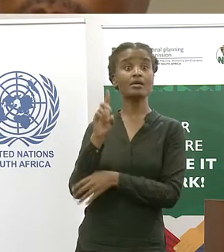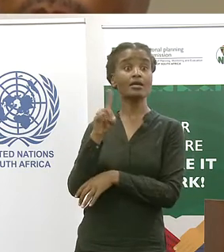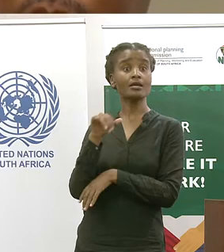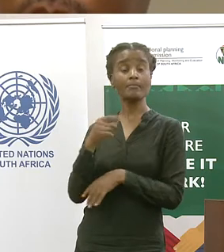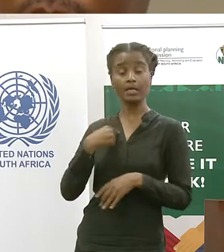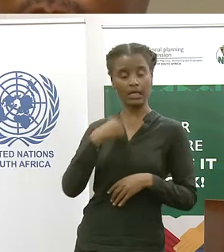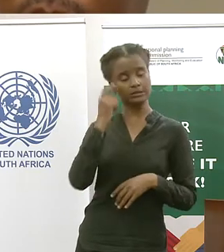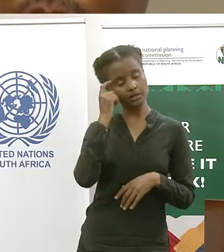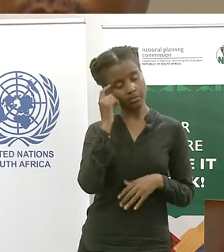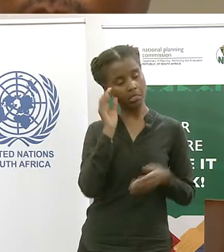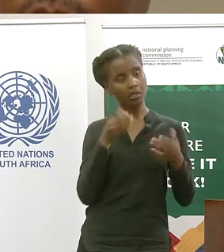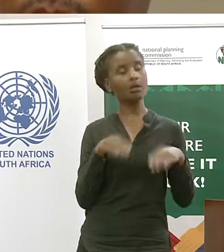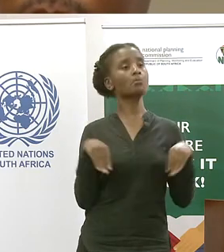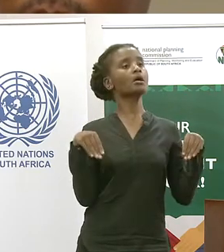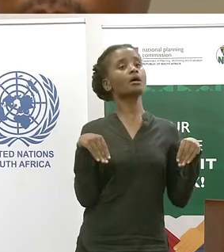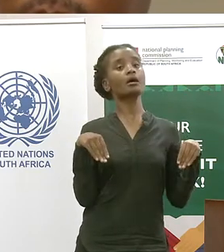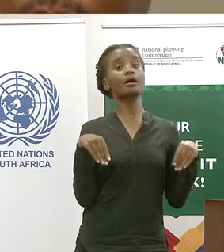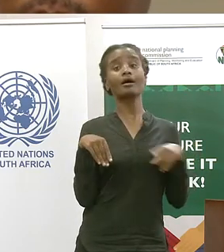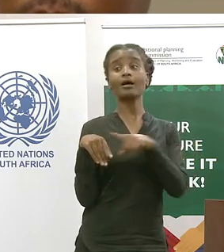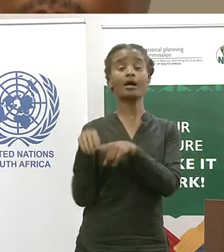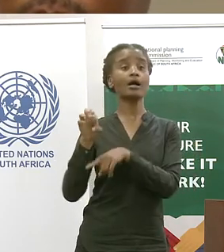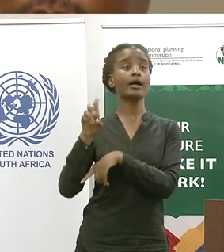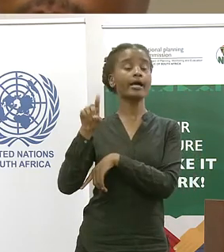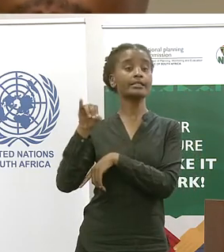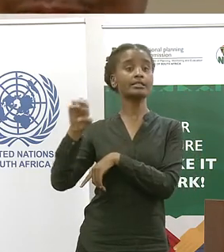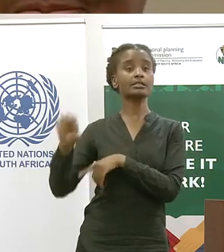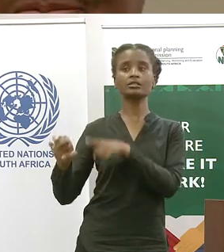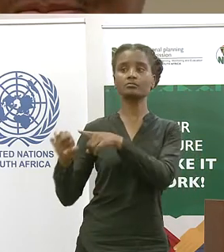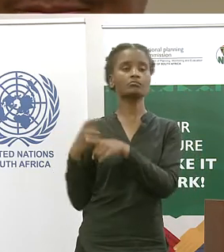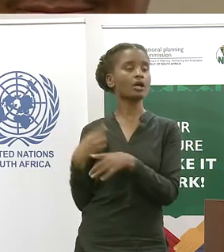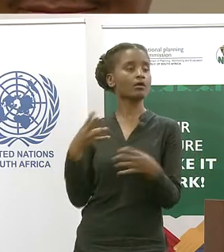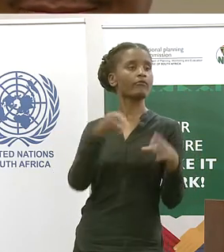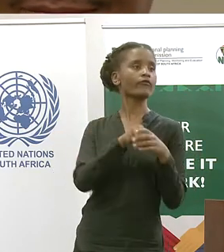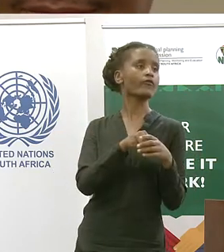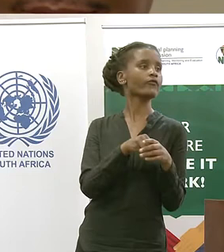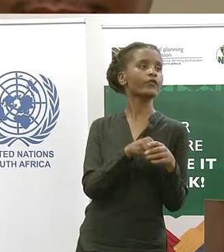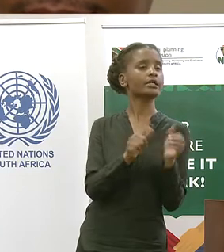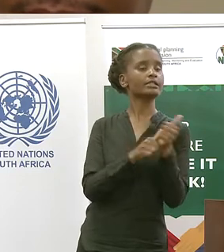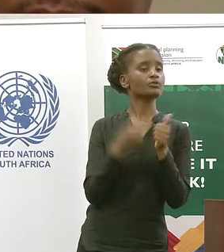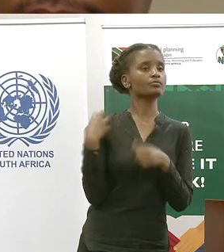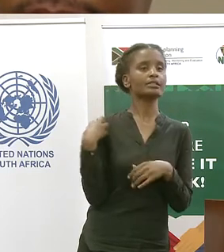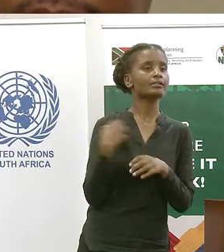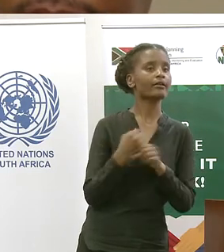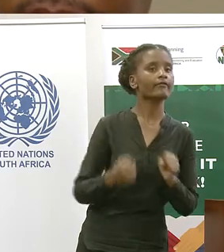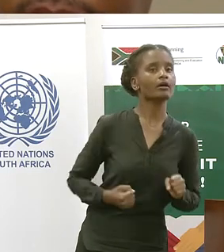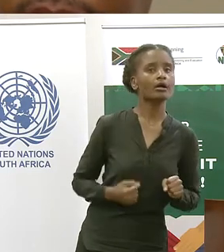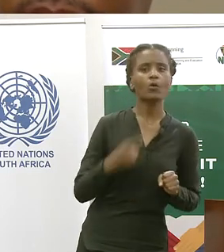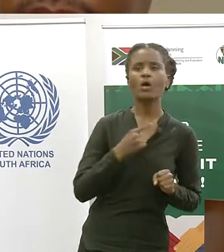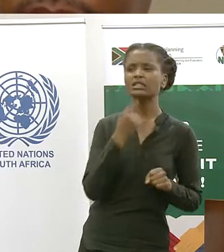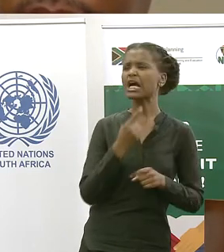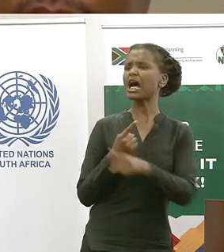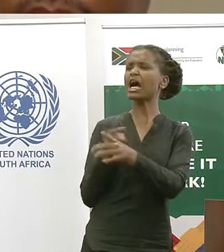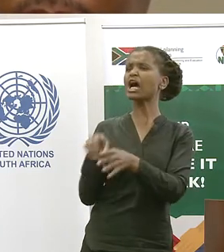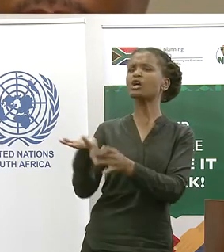minister because they will forever tell her how you, tell him how useless I was. So I need to try and